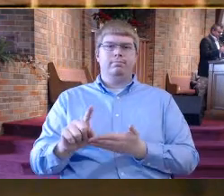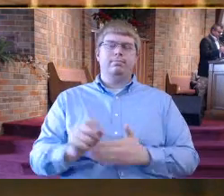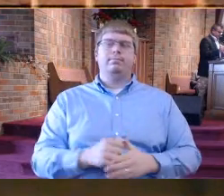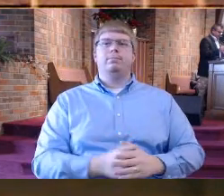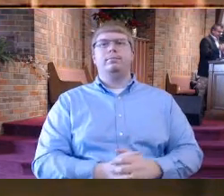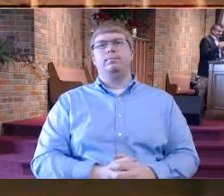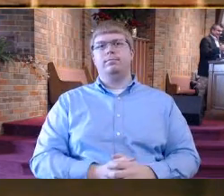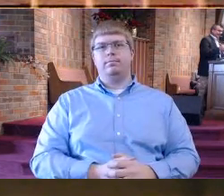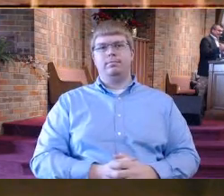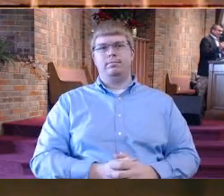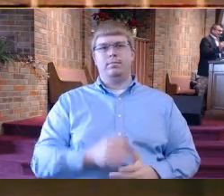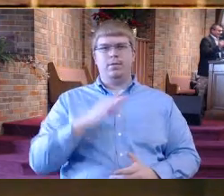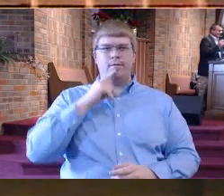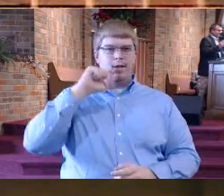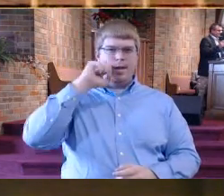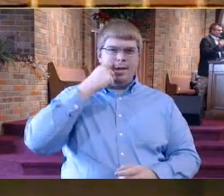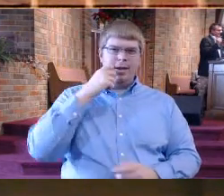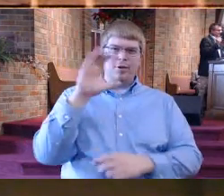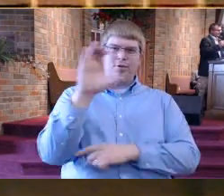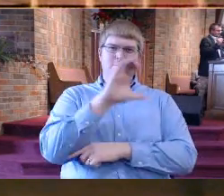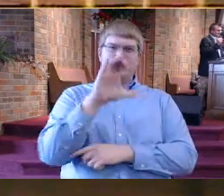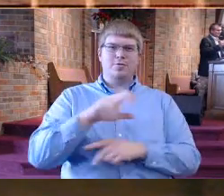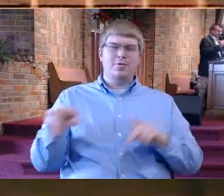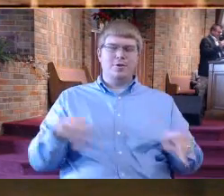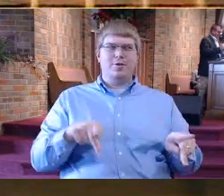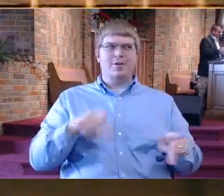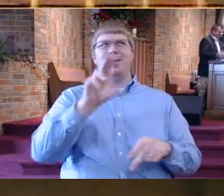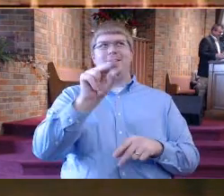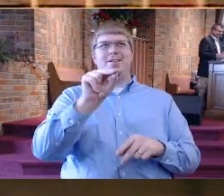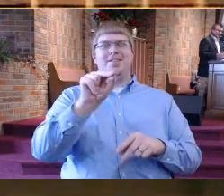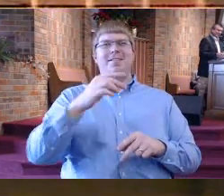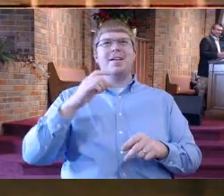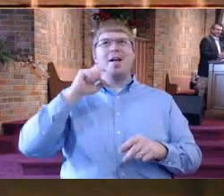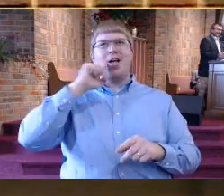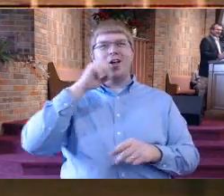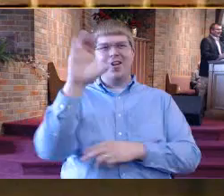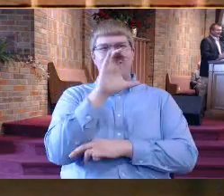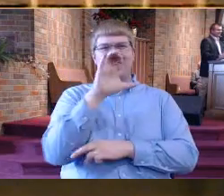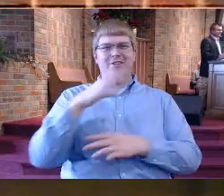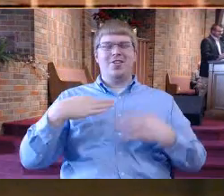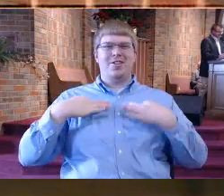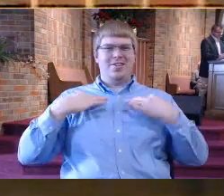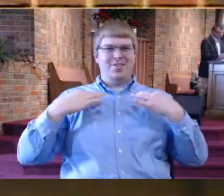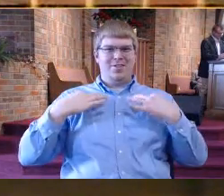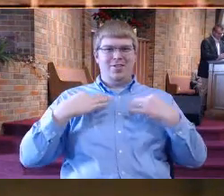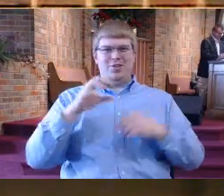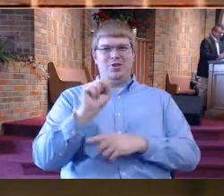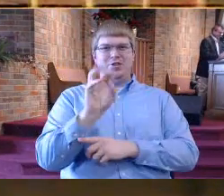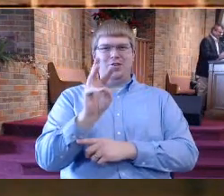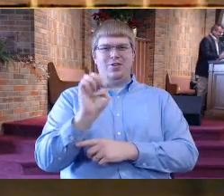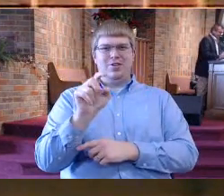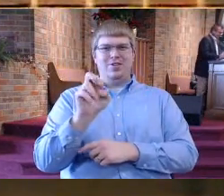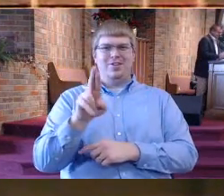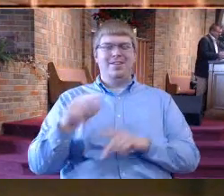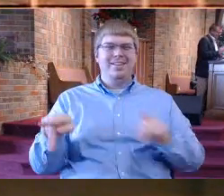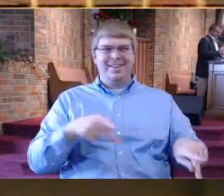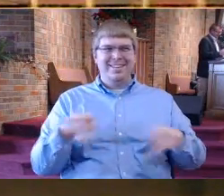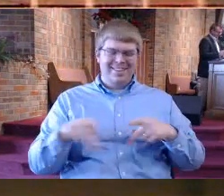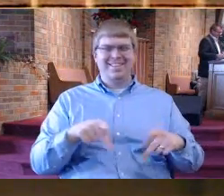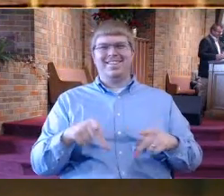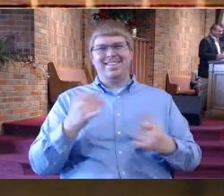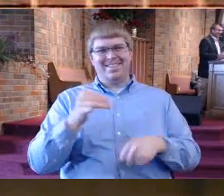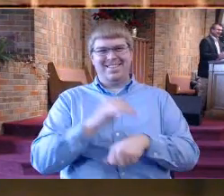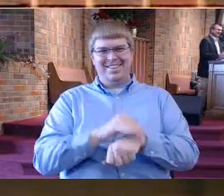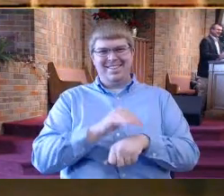Ugly Christmas party tonight. Ugly Christmas sweater party. I would do good at that party, wouldn't I? Ugly Christmas